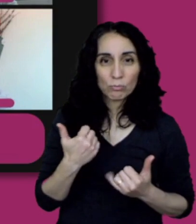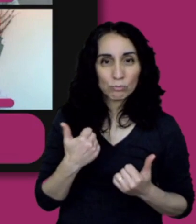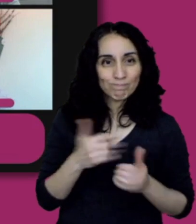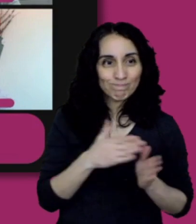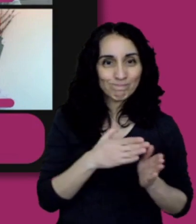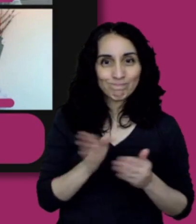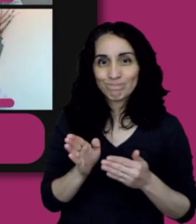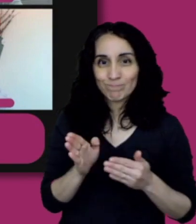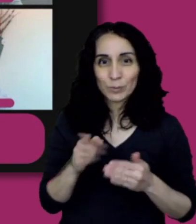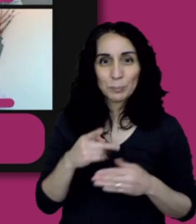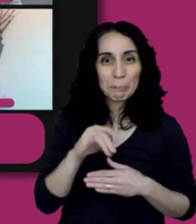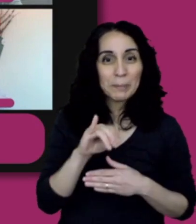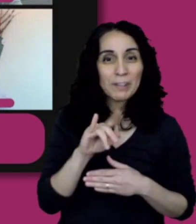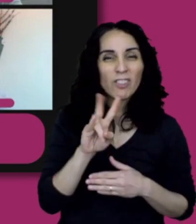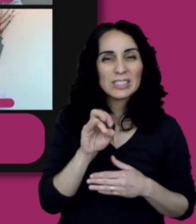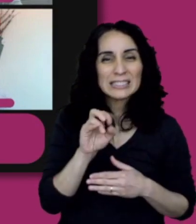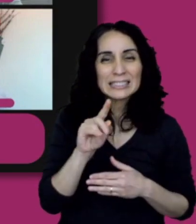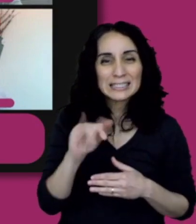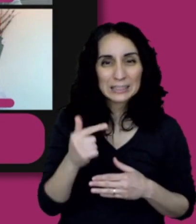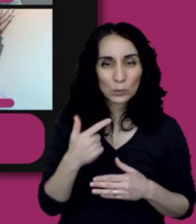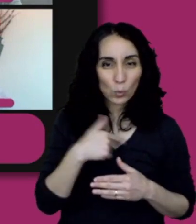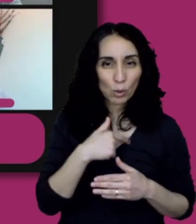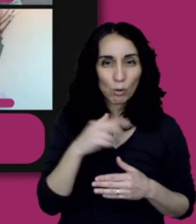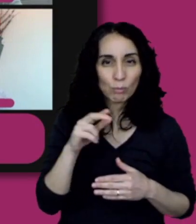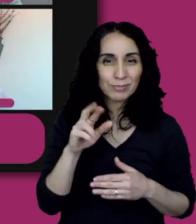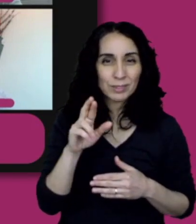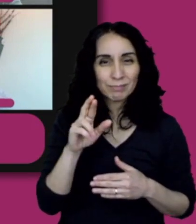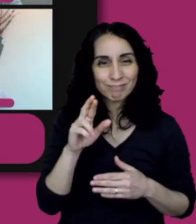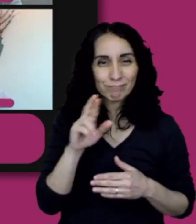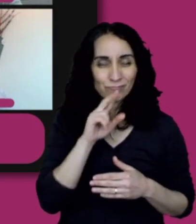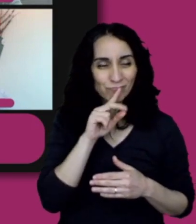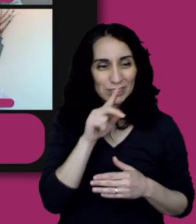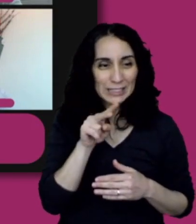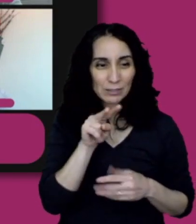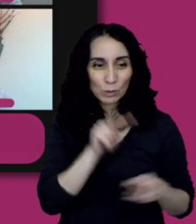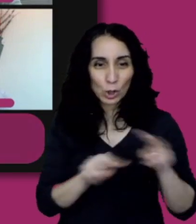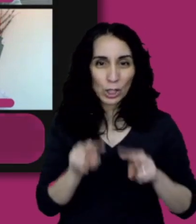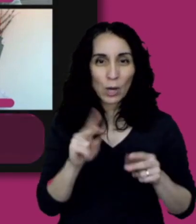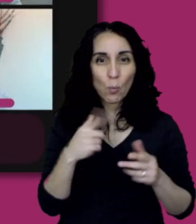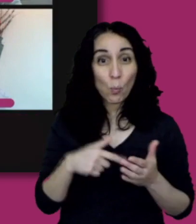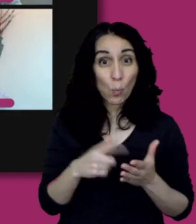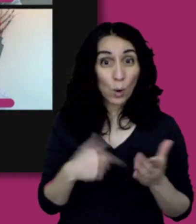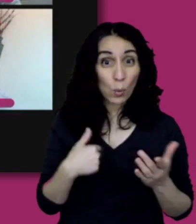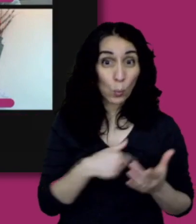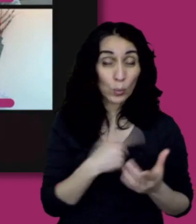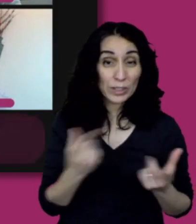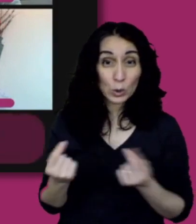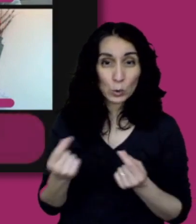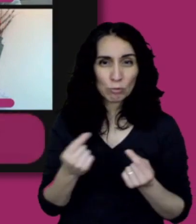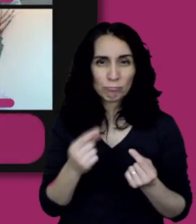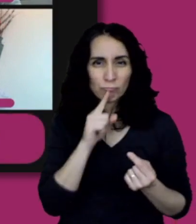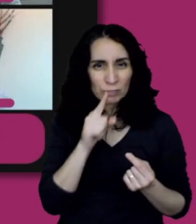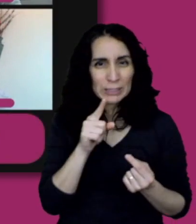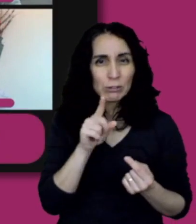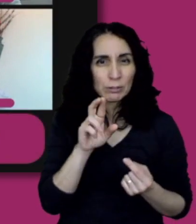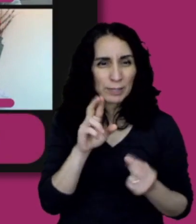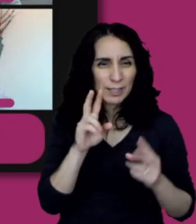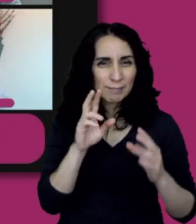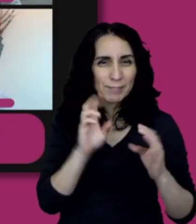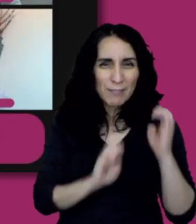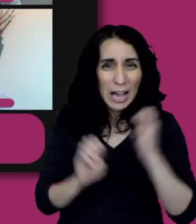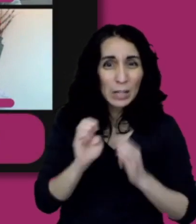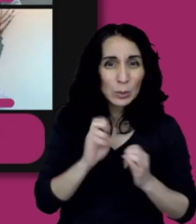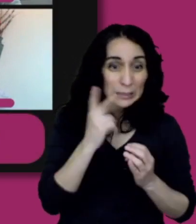pivoting. We're reevaluating pretty much a lot of different things we do. Right now, we have to